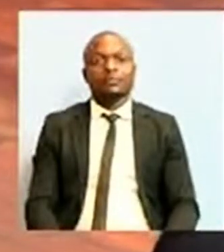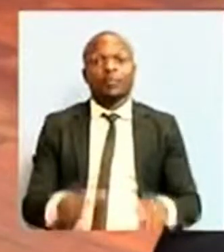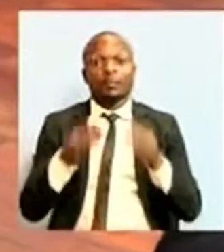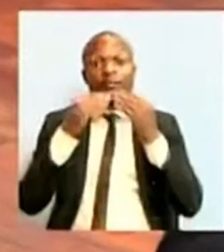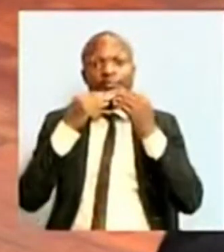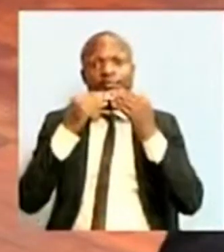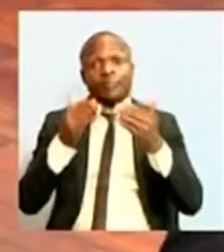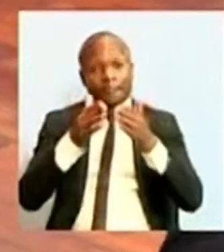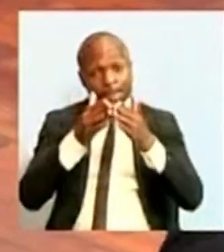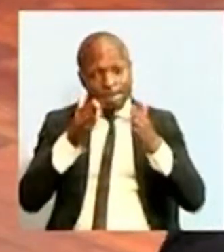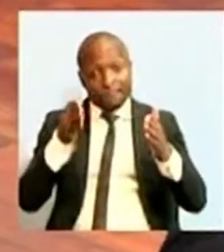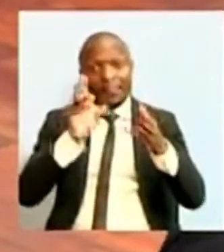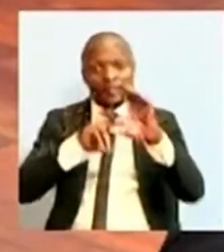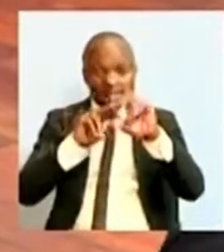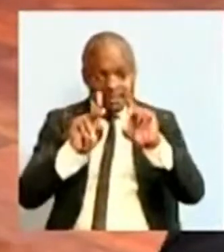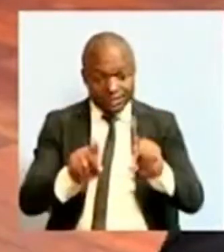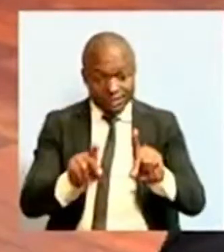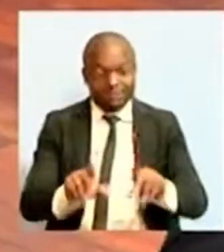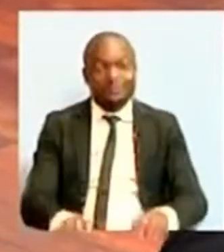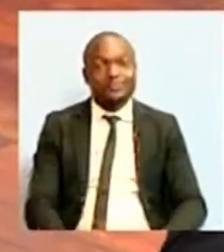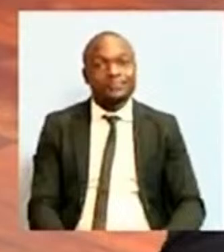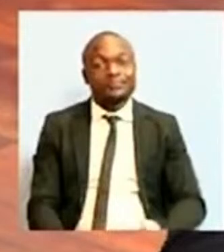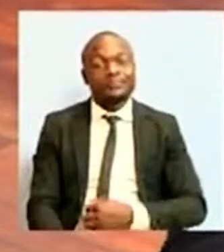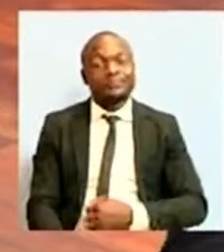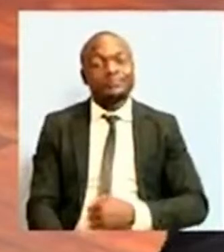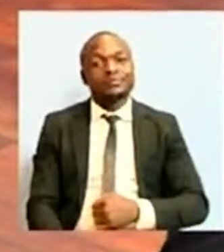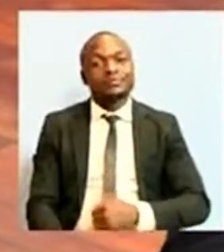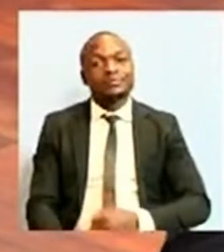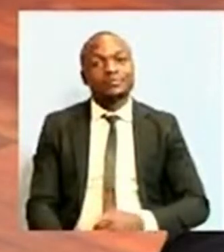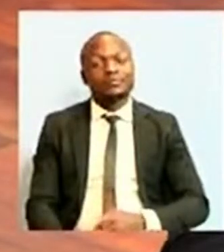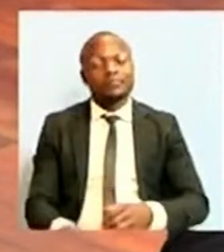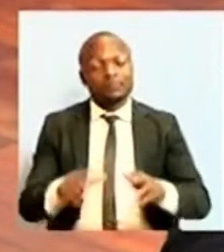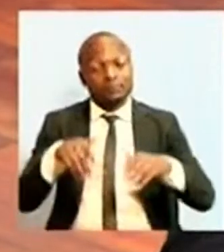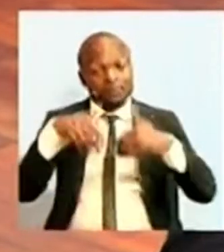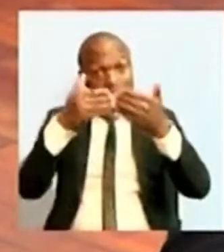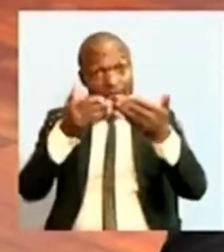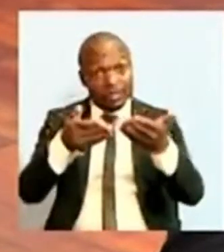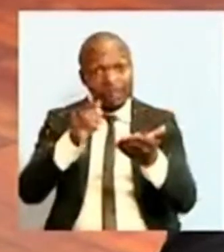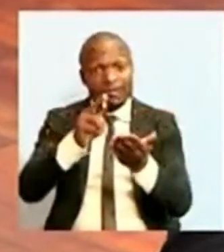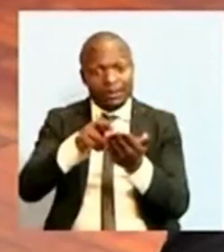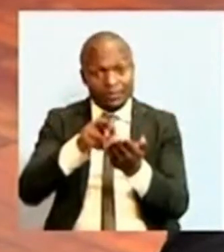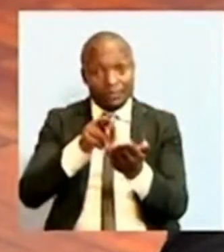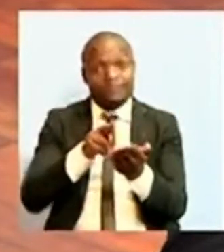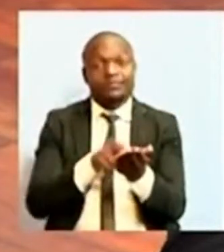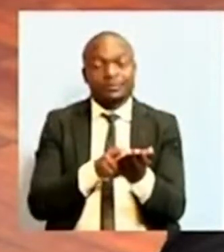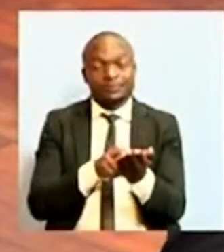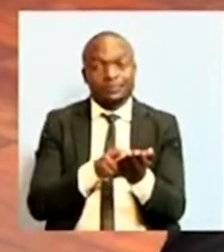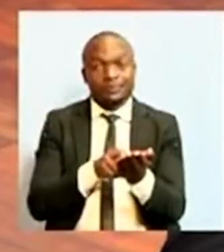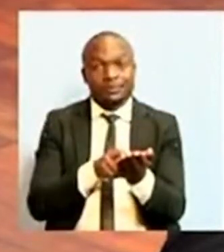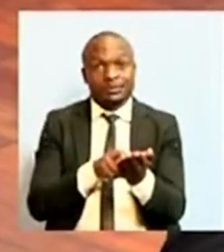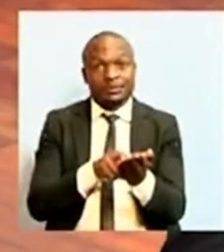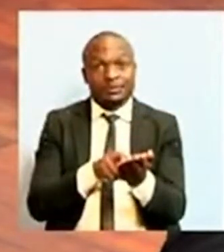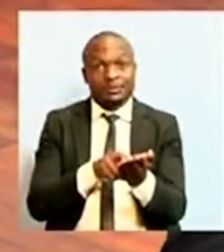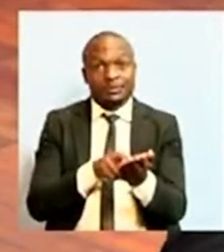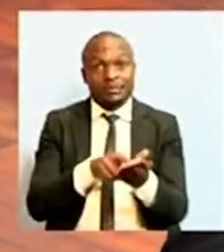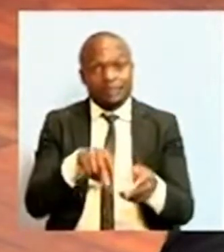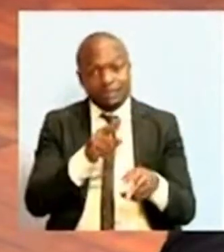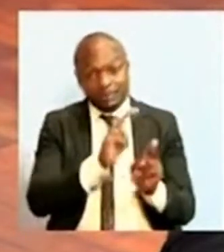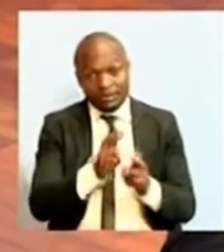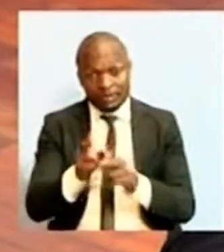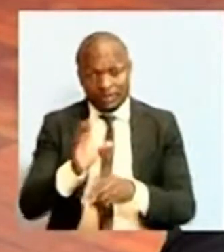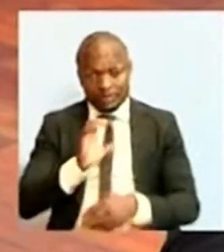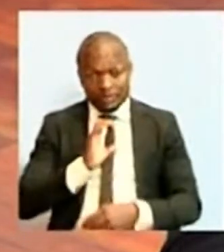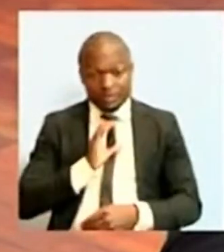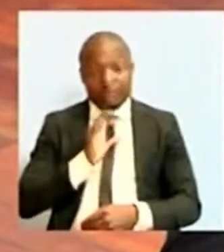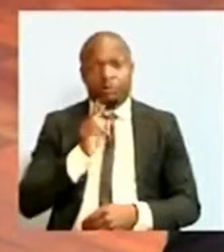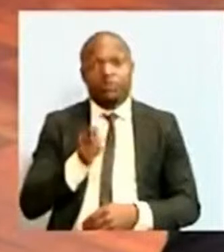Thank you so much, Chair. I wish to present the report, the responses from Chilelabombo Municipal